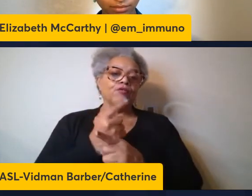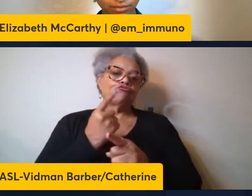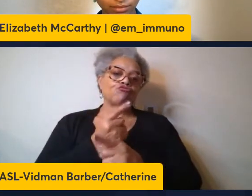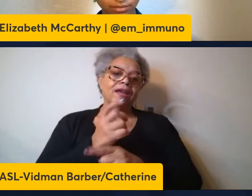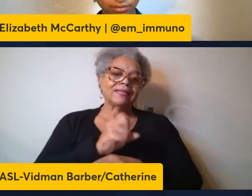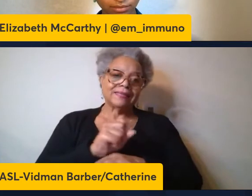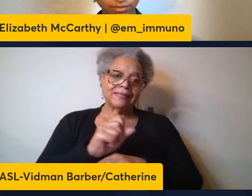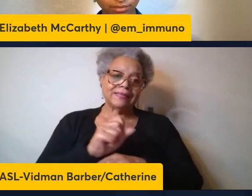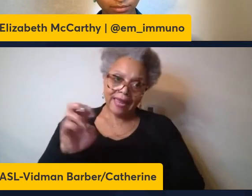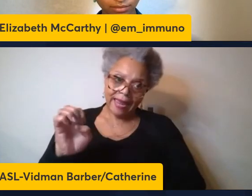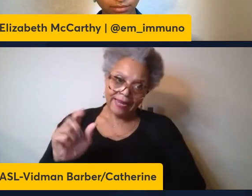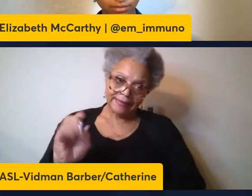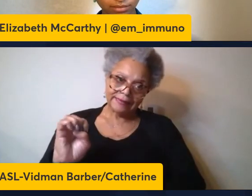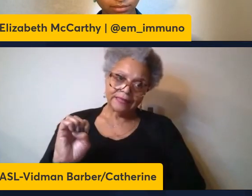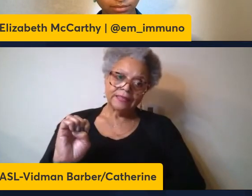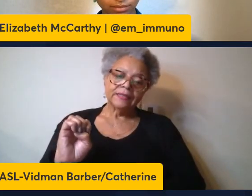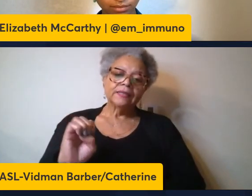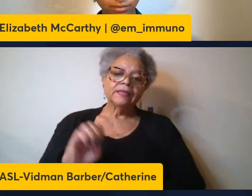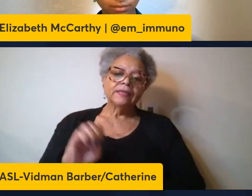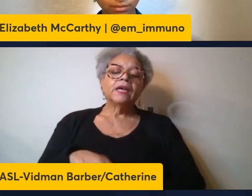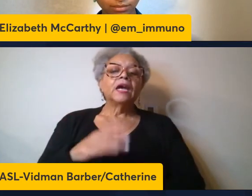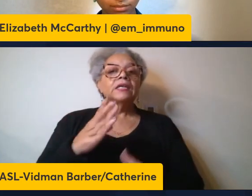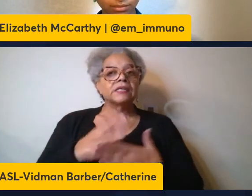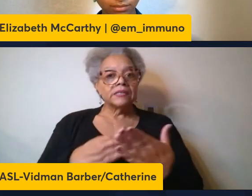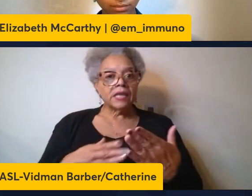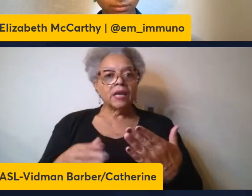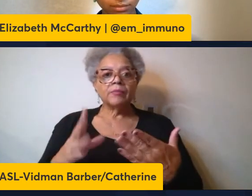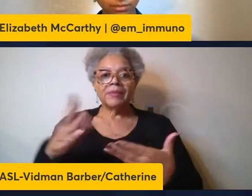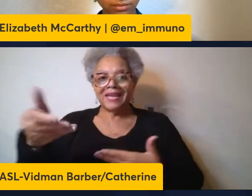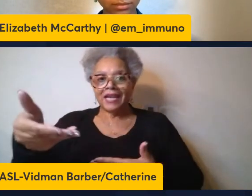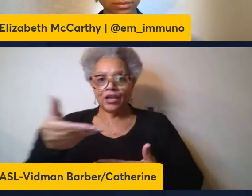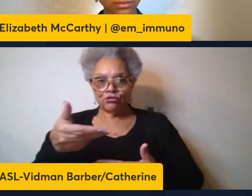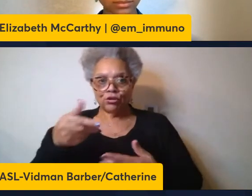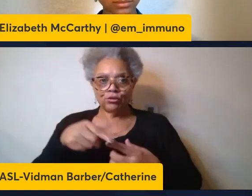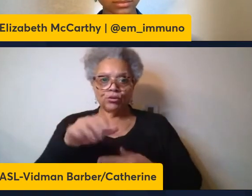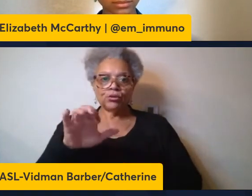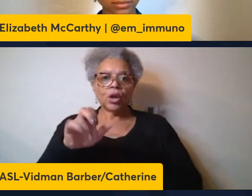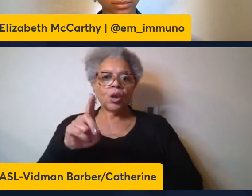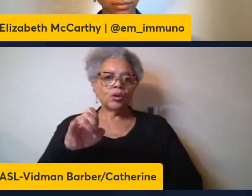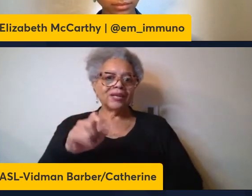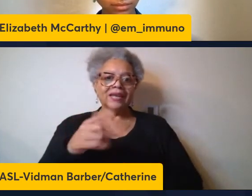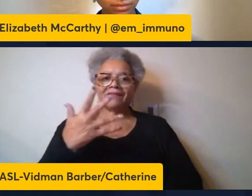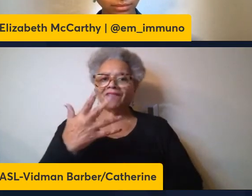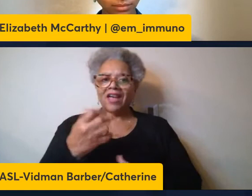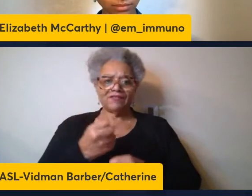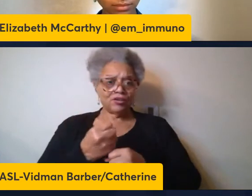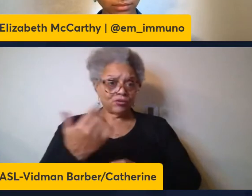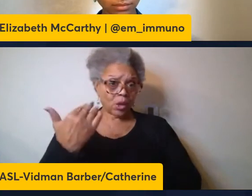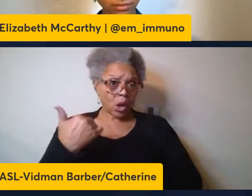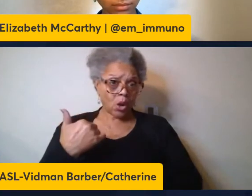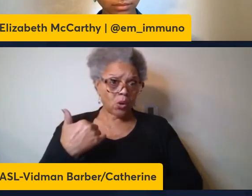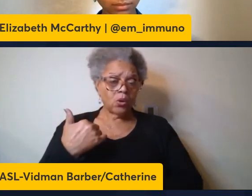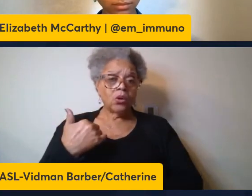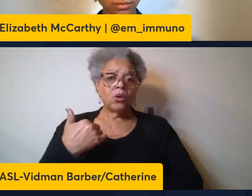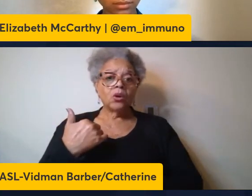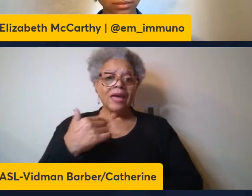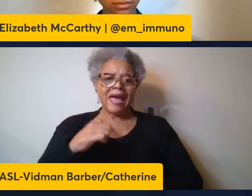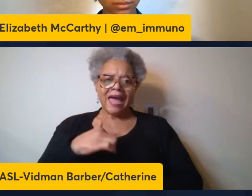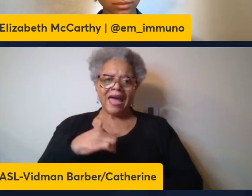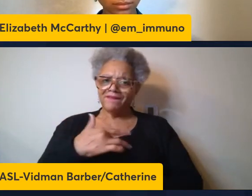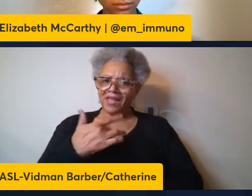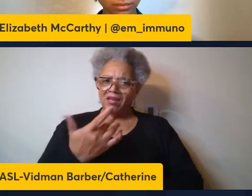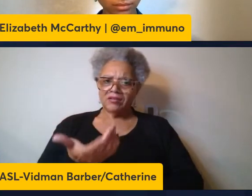some intro into coding that I took, 5 years ago were actually, I felt pretty,